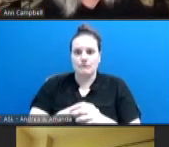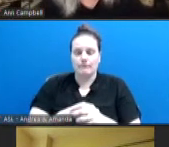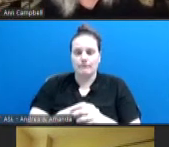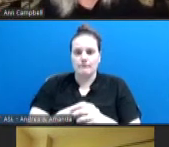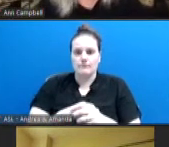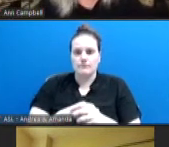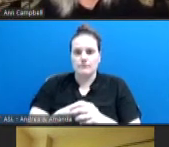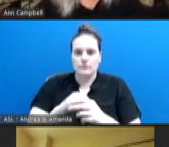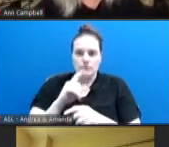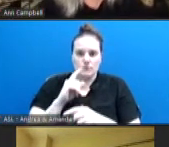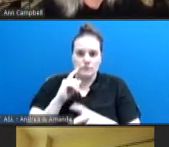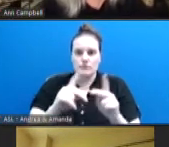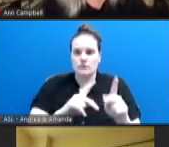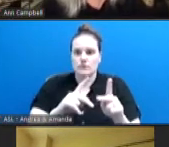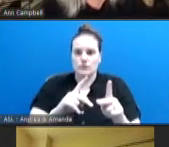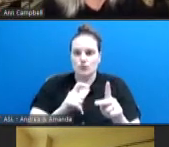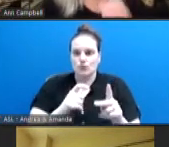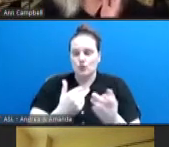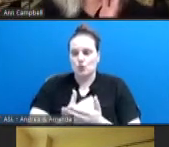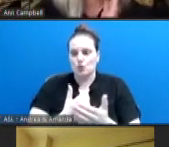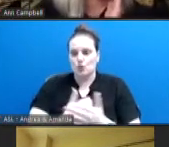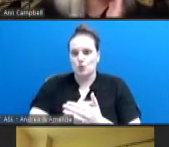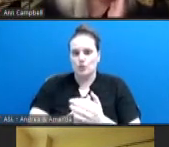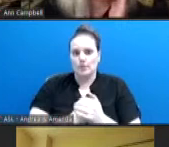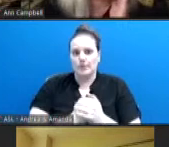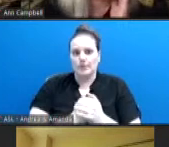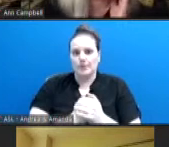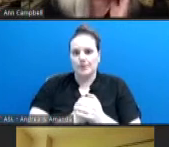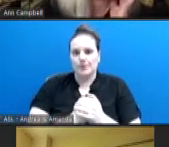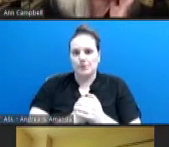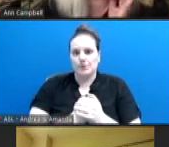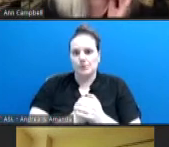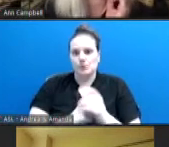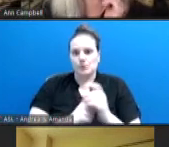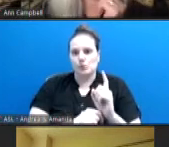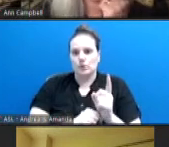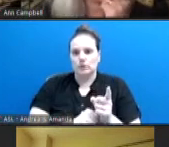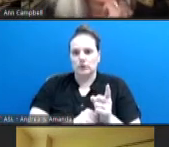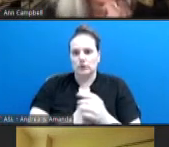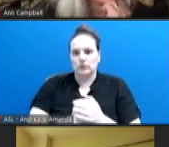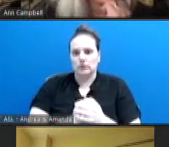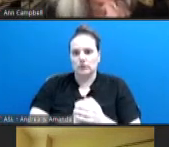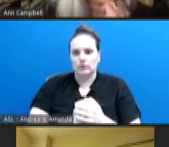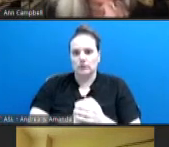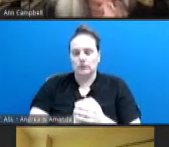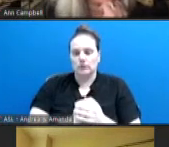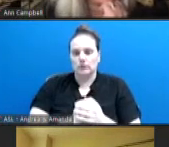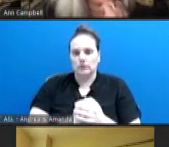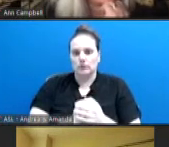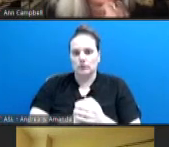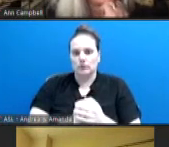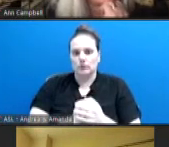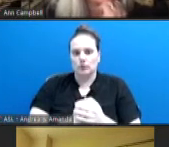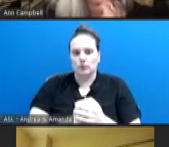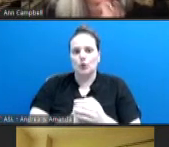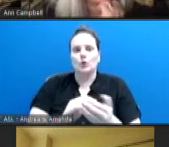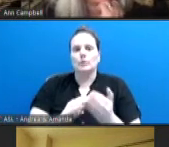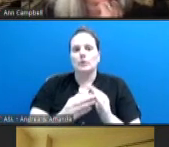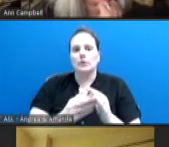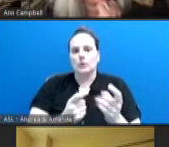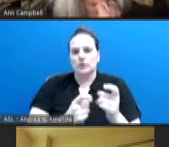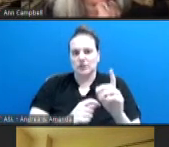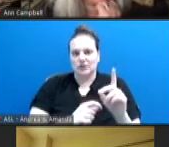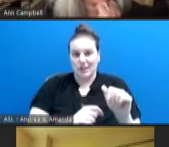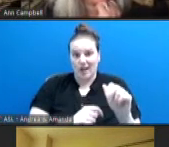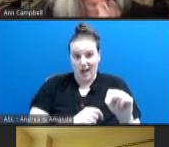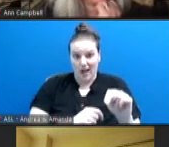For people who may be new, I'm going to take just a second for some questions from the community. Dan and then